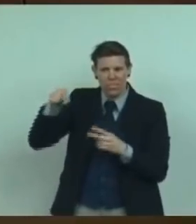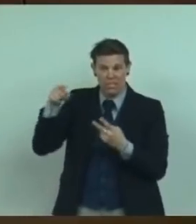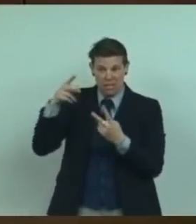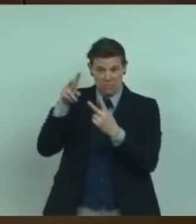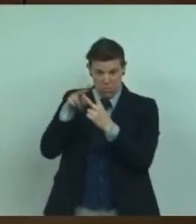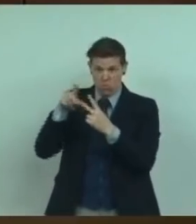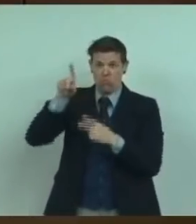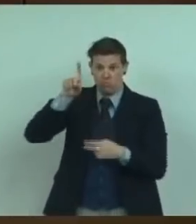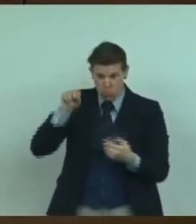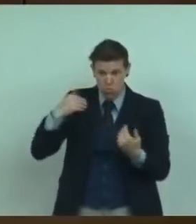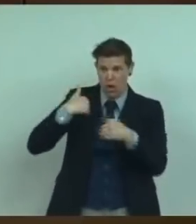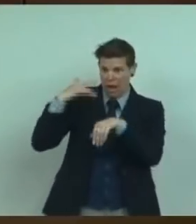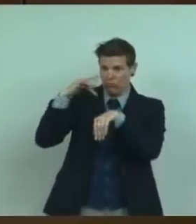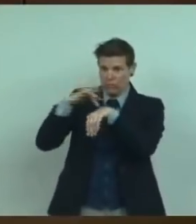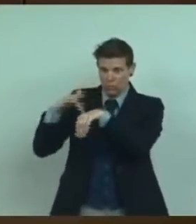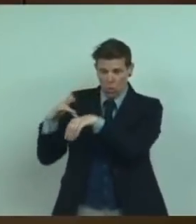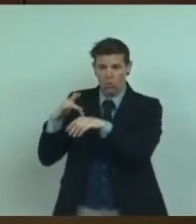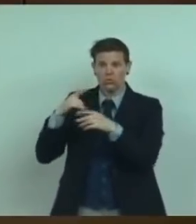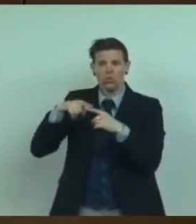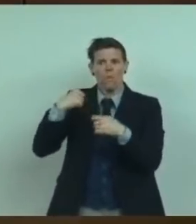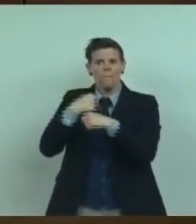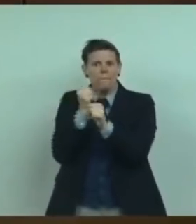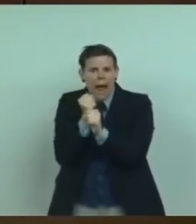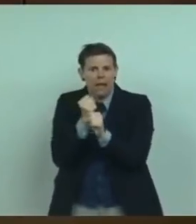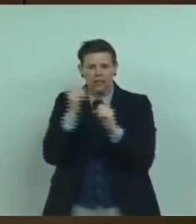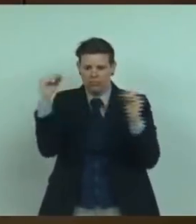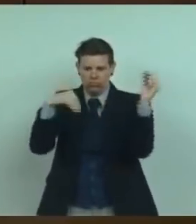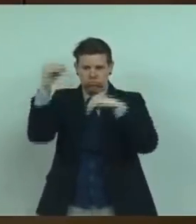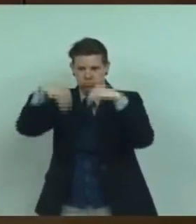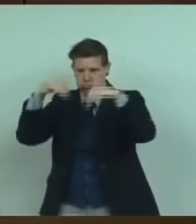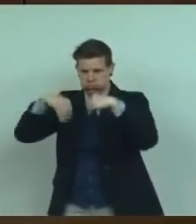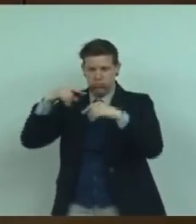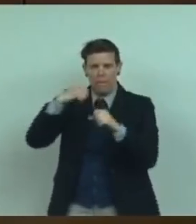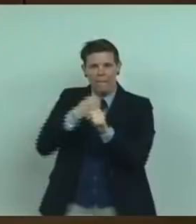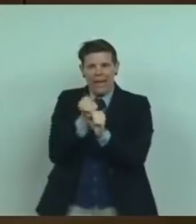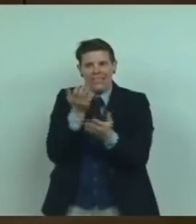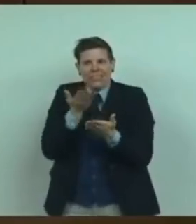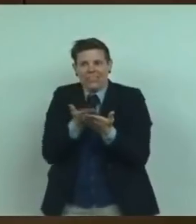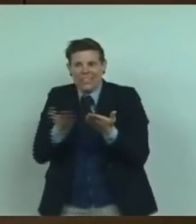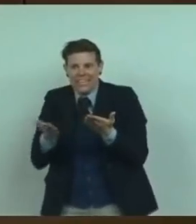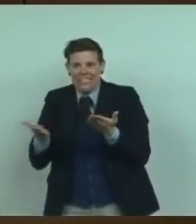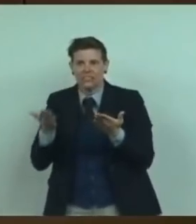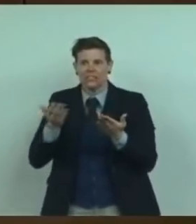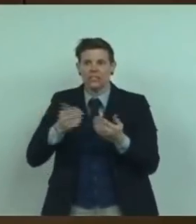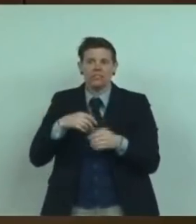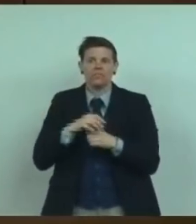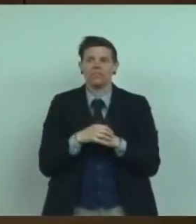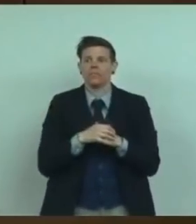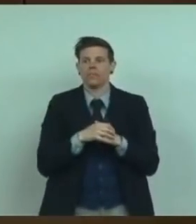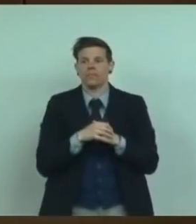calling splitters and other ventilator equipment that allows us to leverage